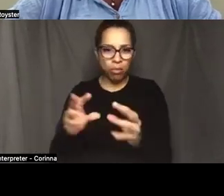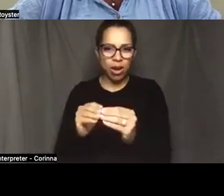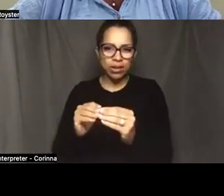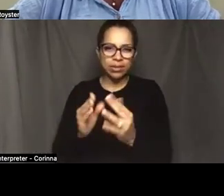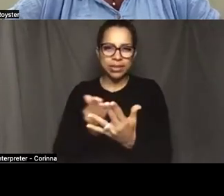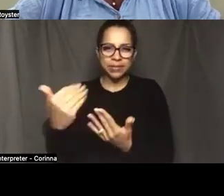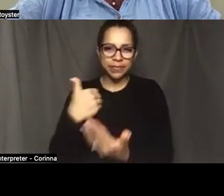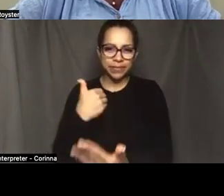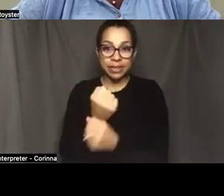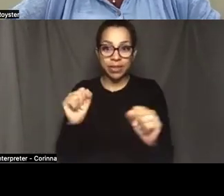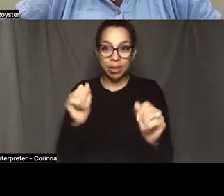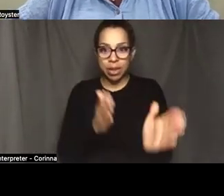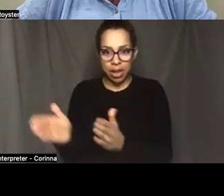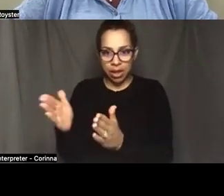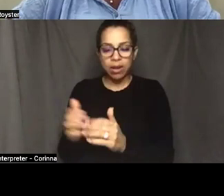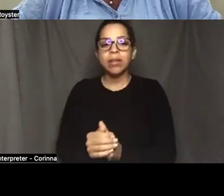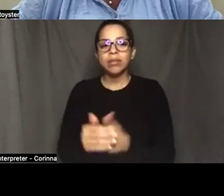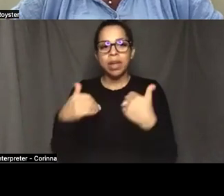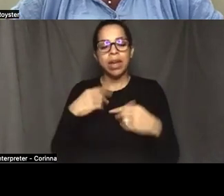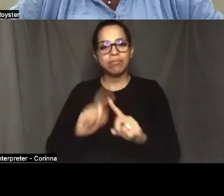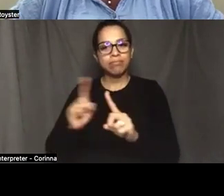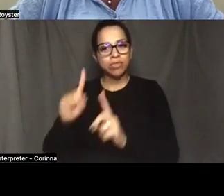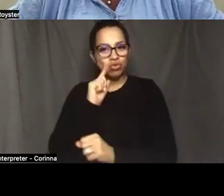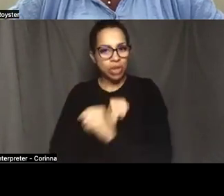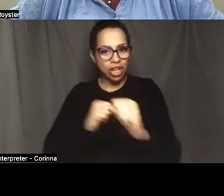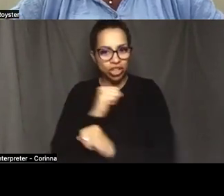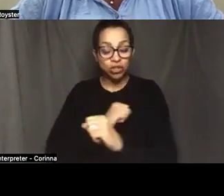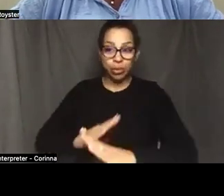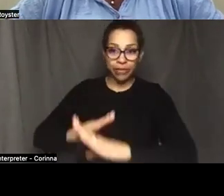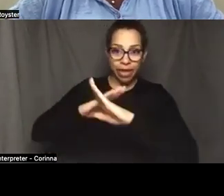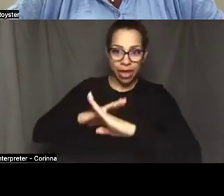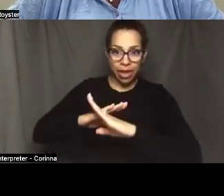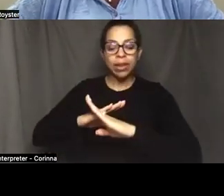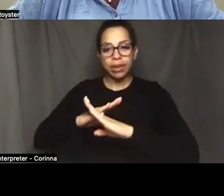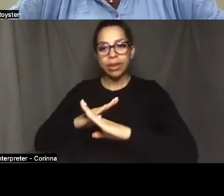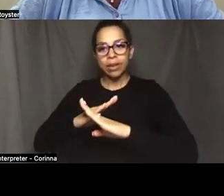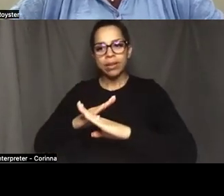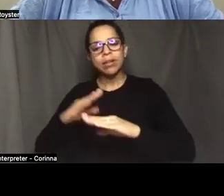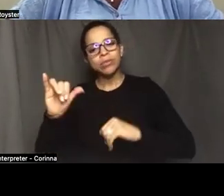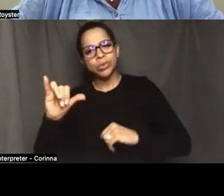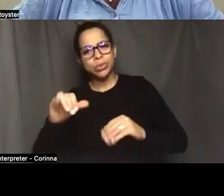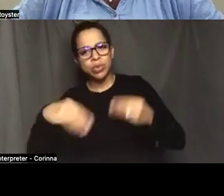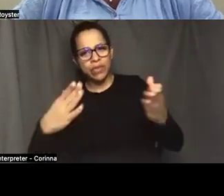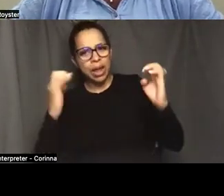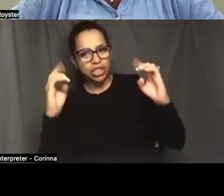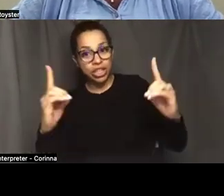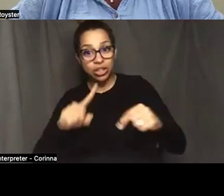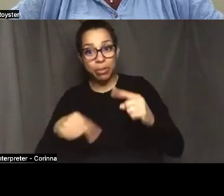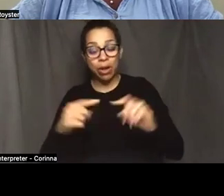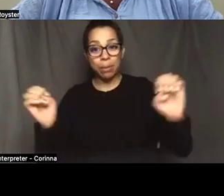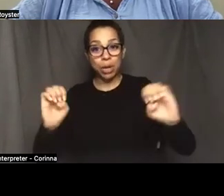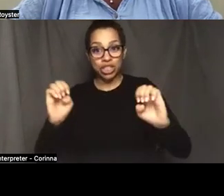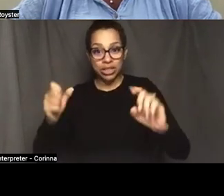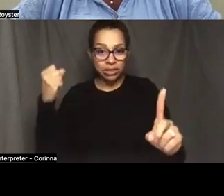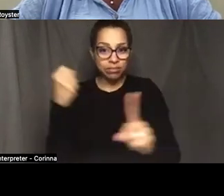This plan develops strategies aimed at the prevention of and education about emergency events and potential